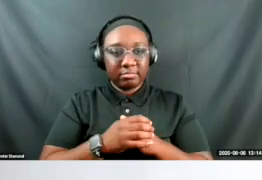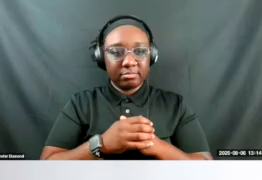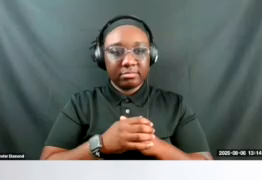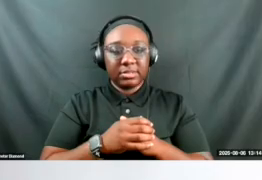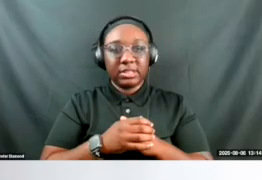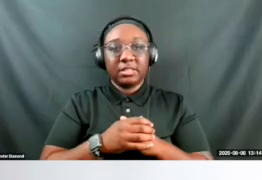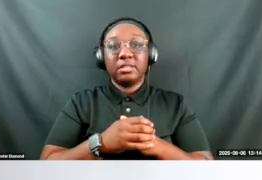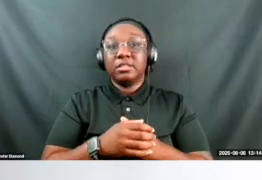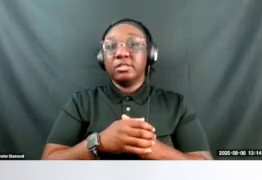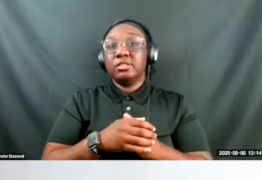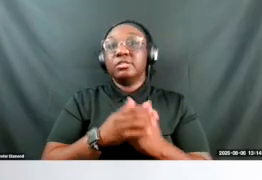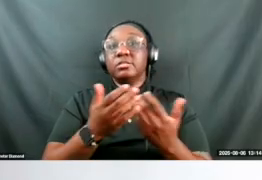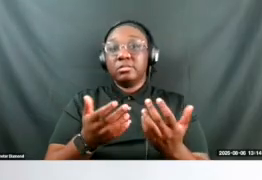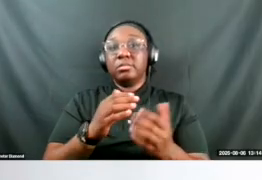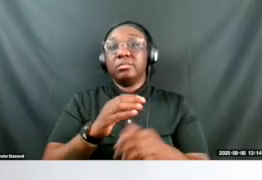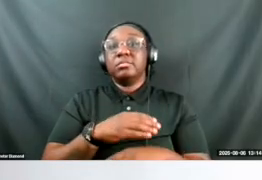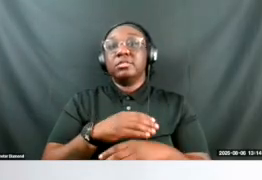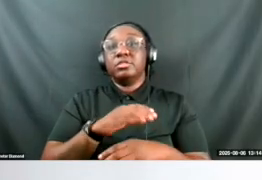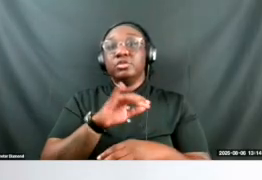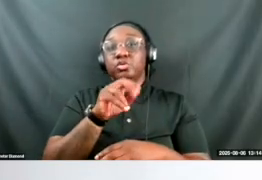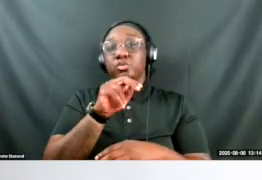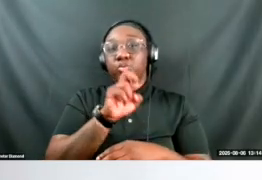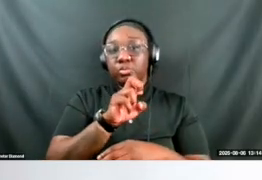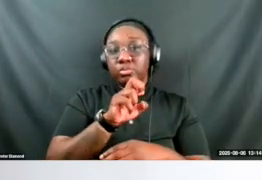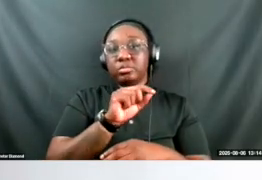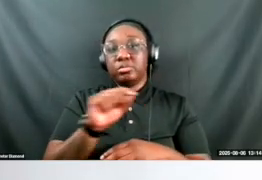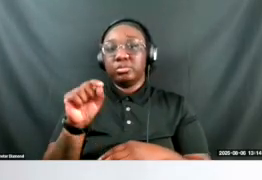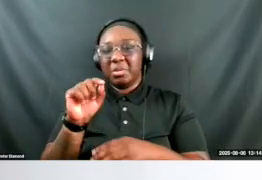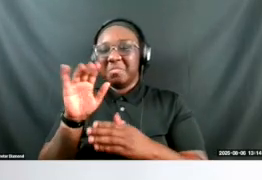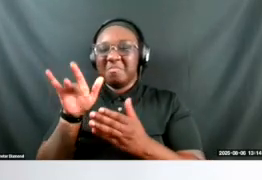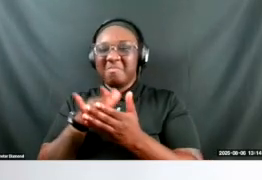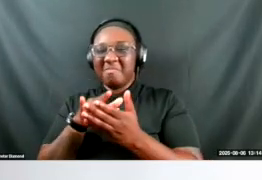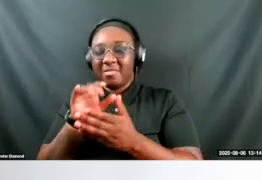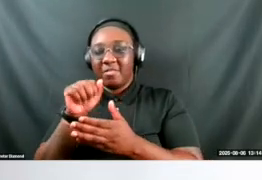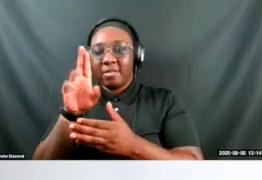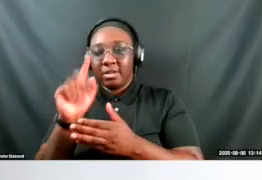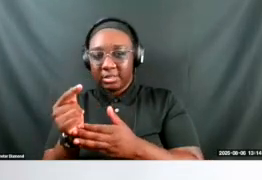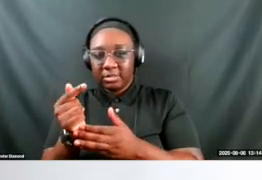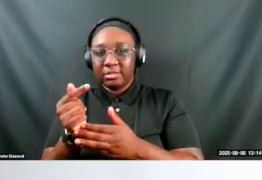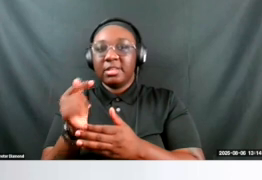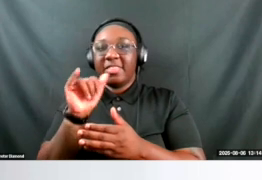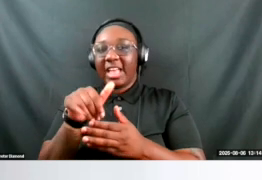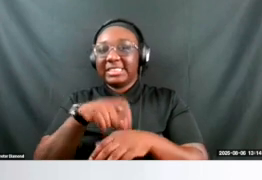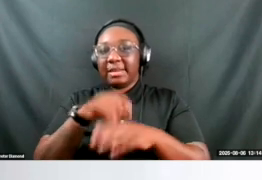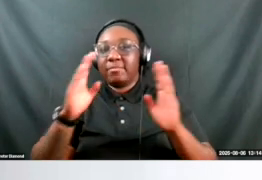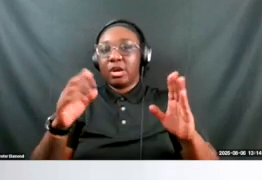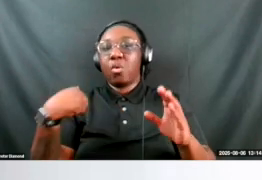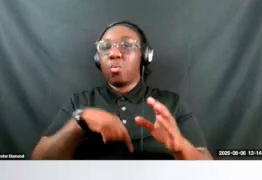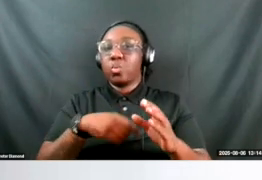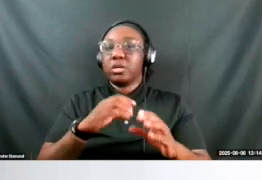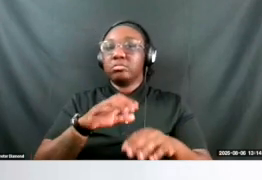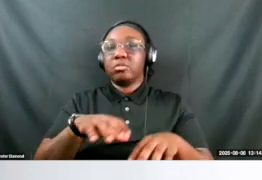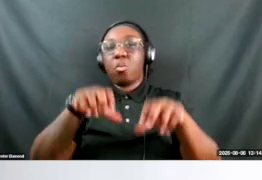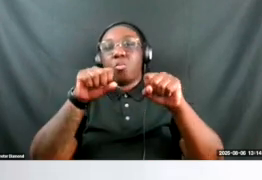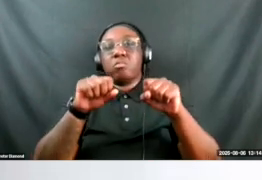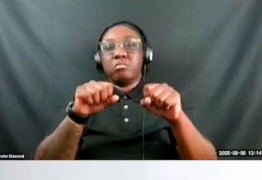Mid-June to mid-August is our main time to hold work groups and workshops to discuss the draft ideas with you and stakeholders, specific projects or sets